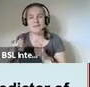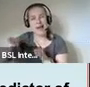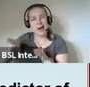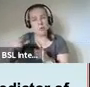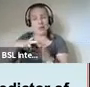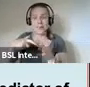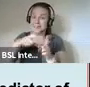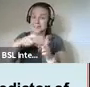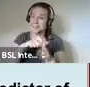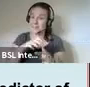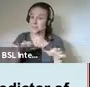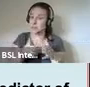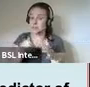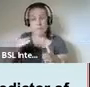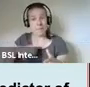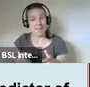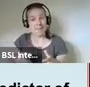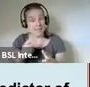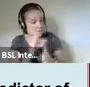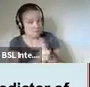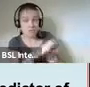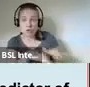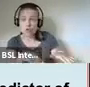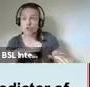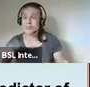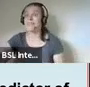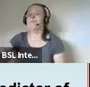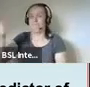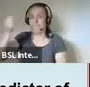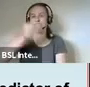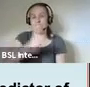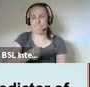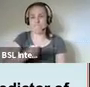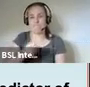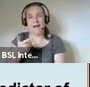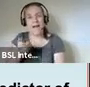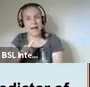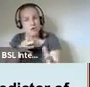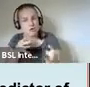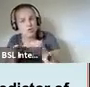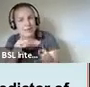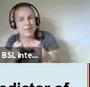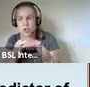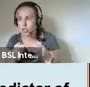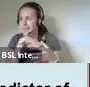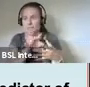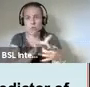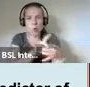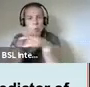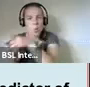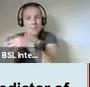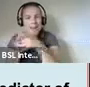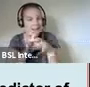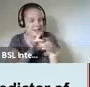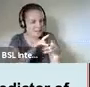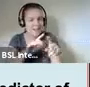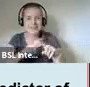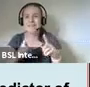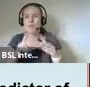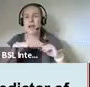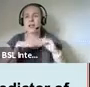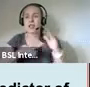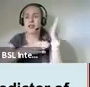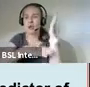some children, and definitely strategies for cooperating and coordinating between different educational levels, which